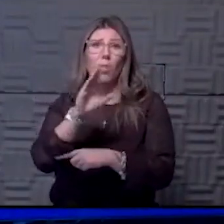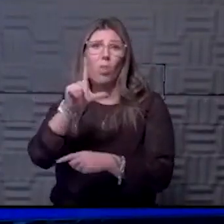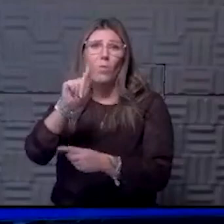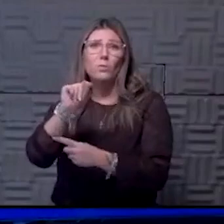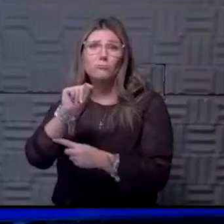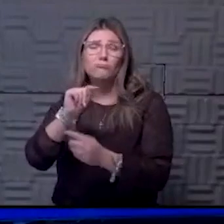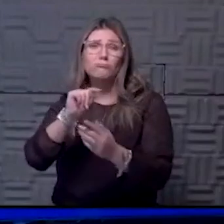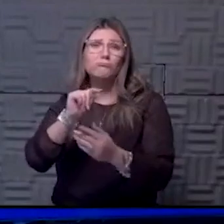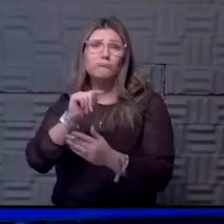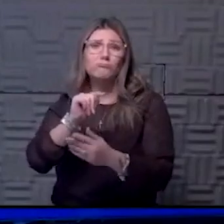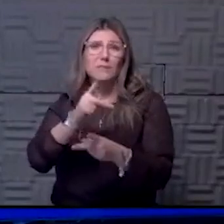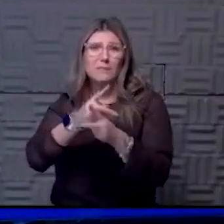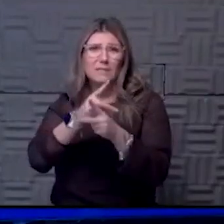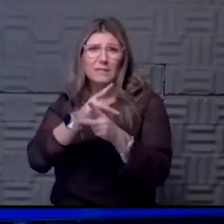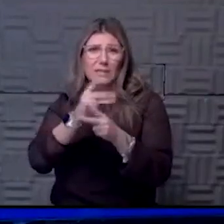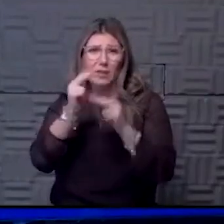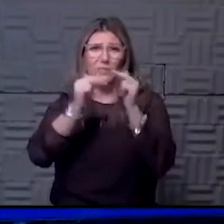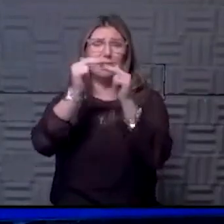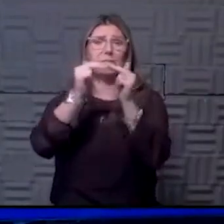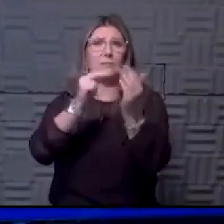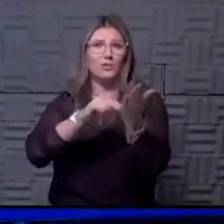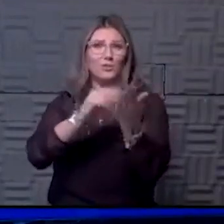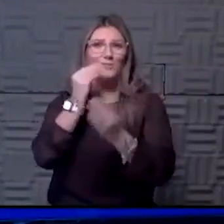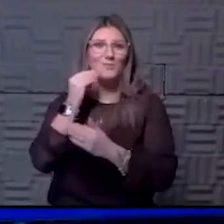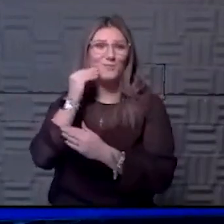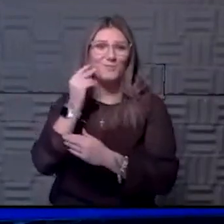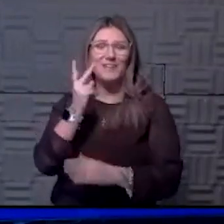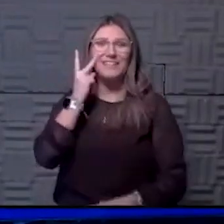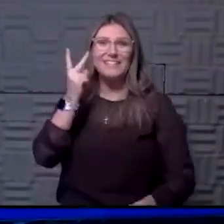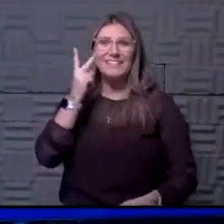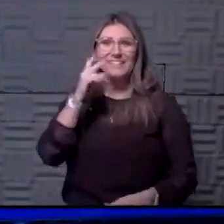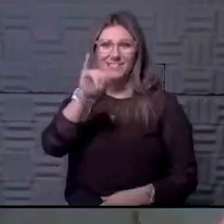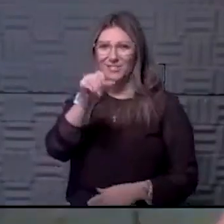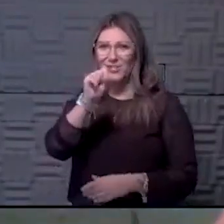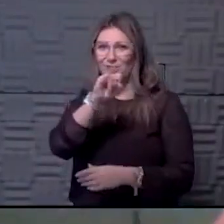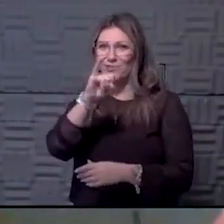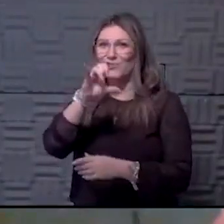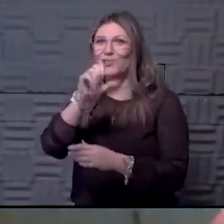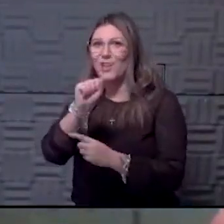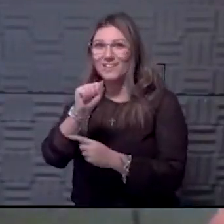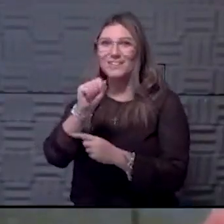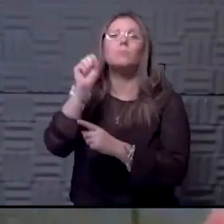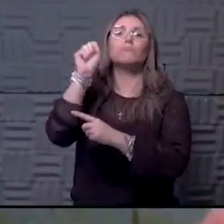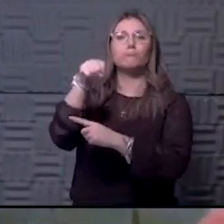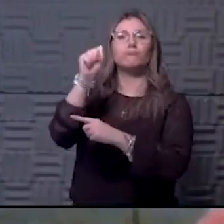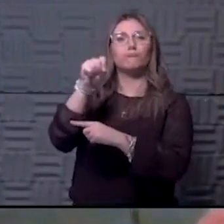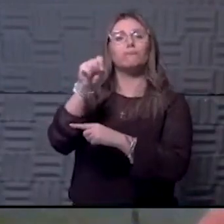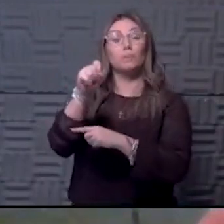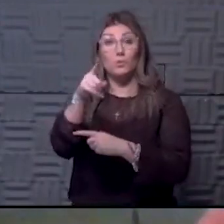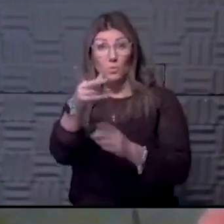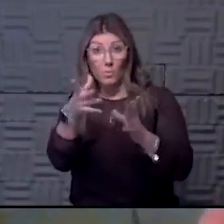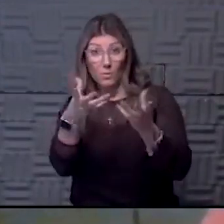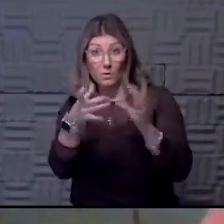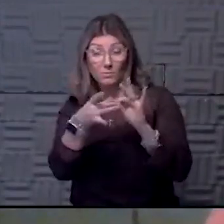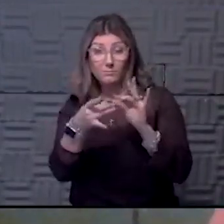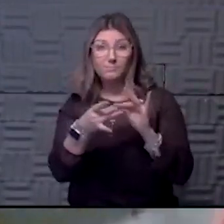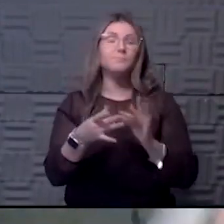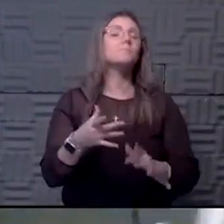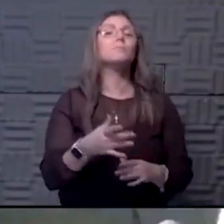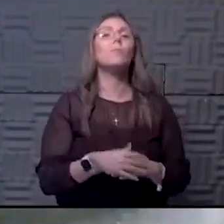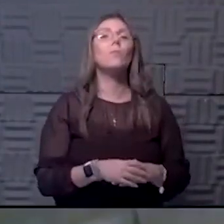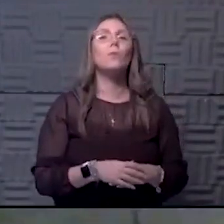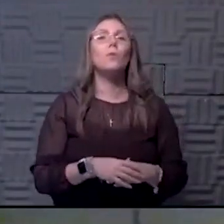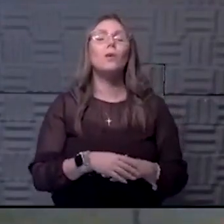care facilities? So how does that, so I see Jessica Kalender-Rich shaking her head. Jessica, you want to pick that up? My understanding is that that